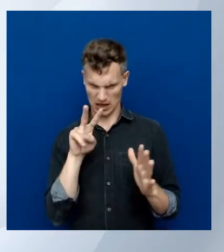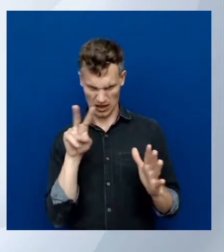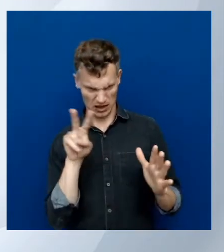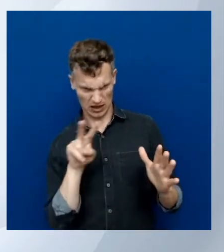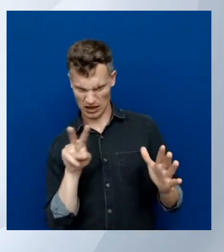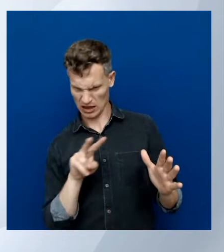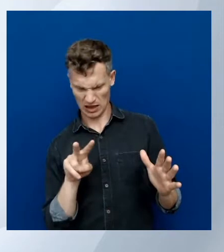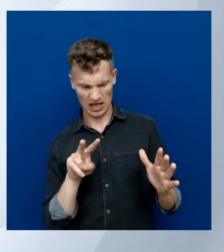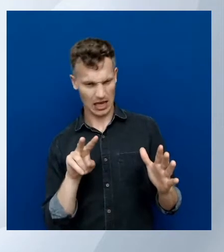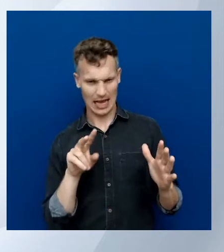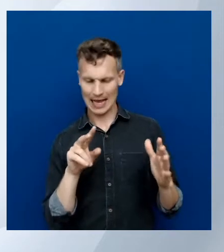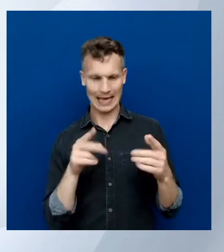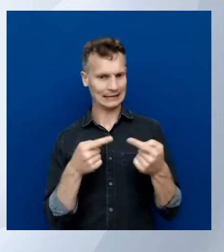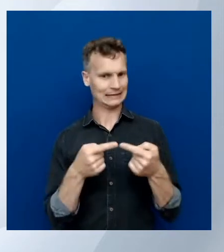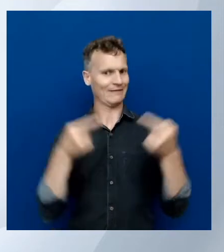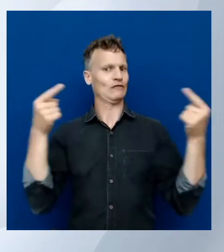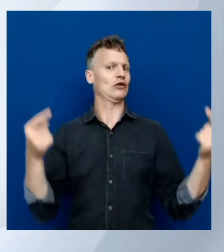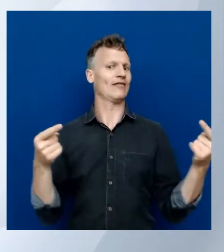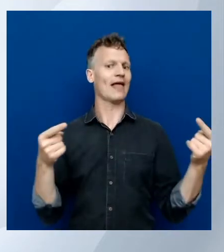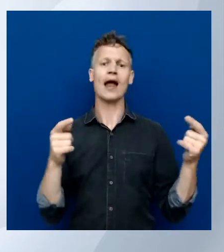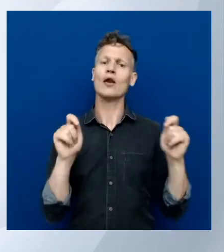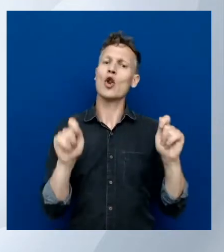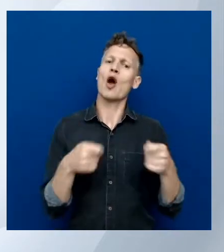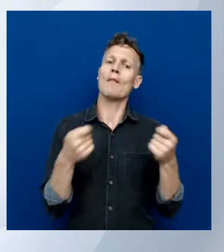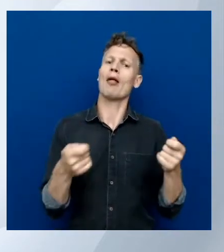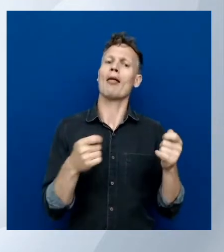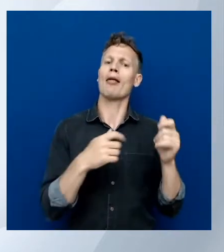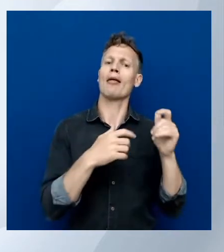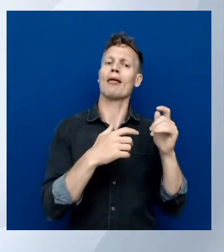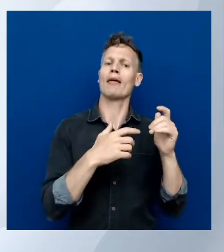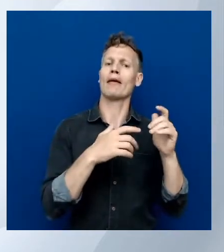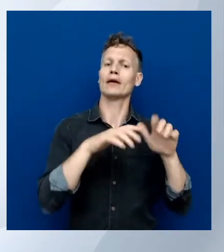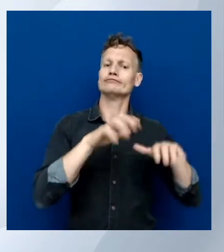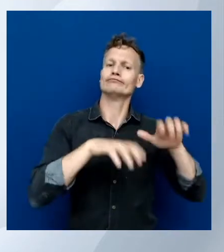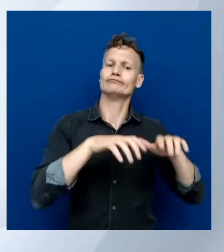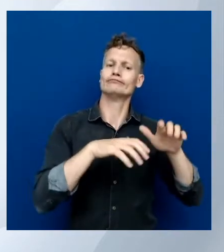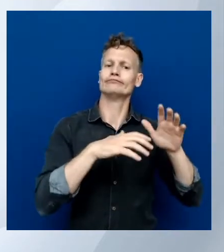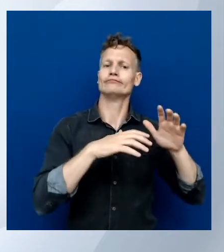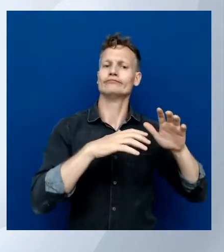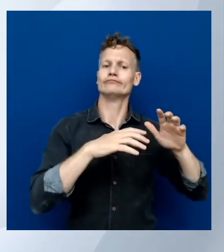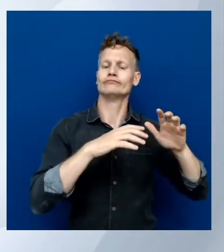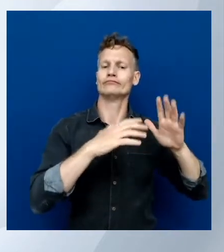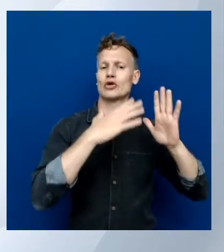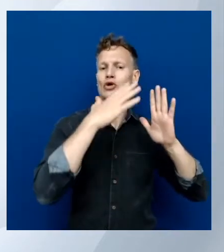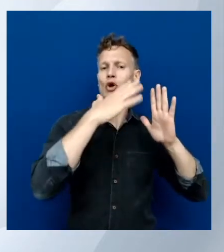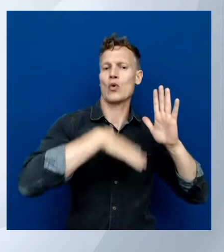but I will show you in a demo how this works.